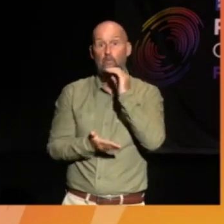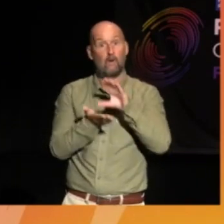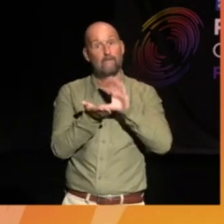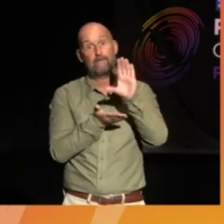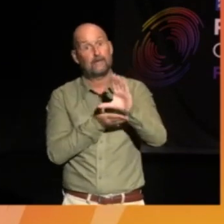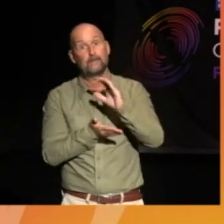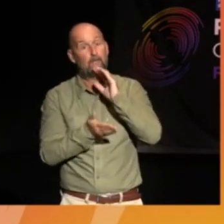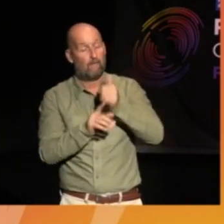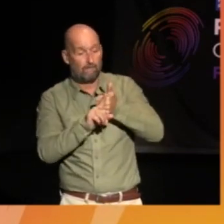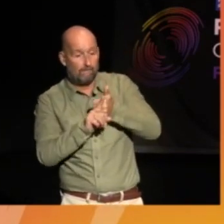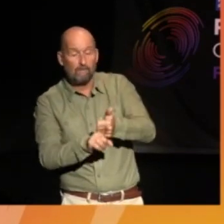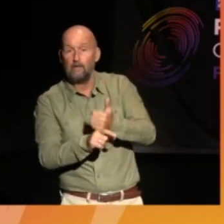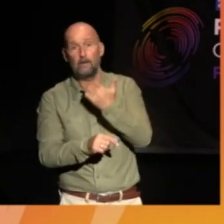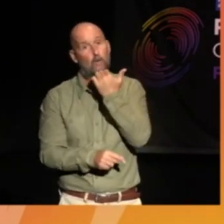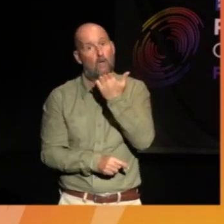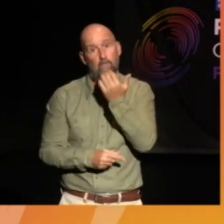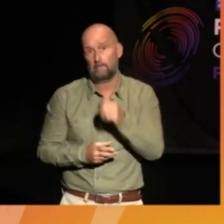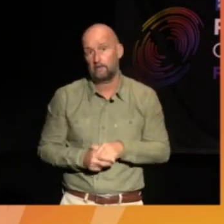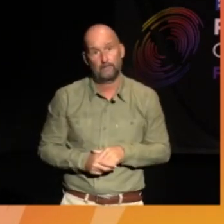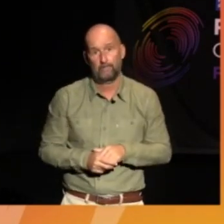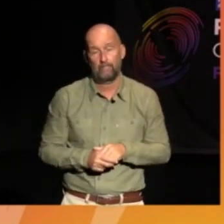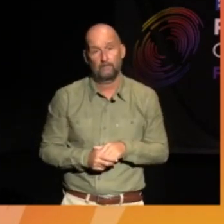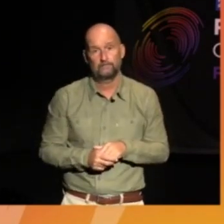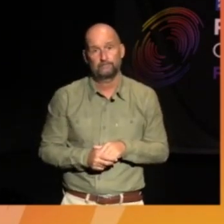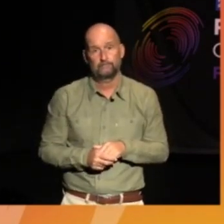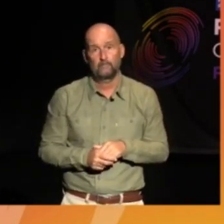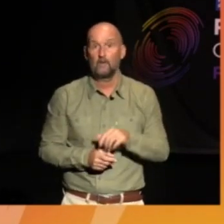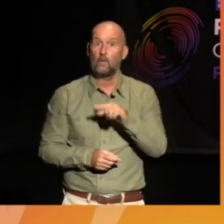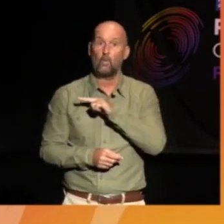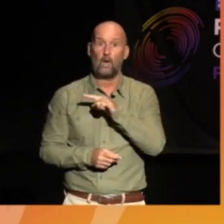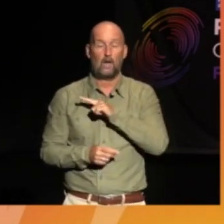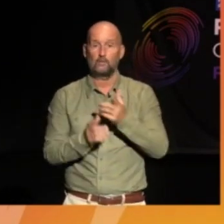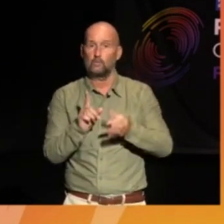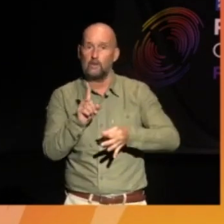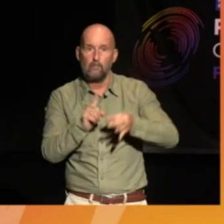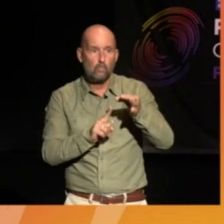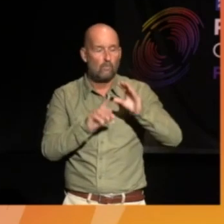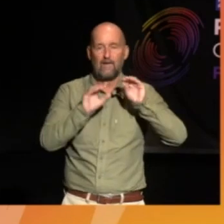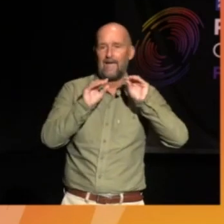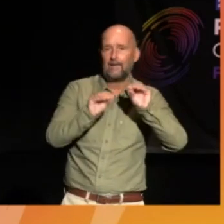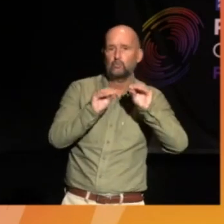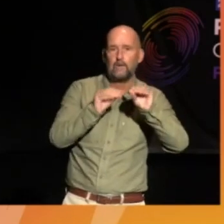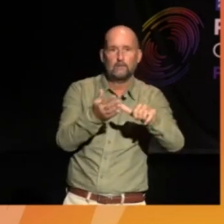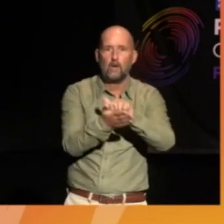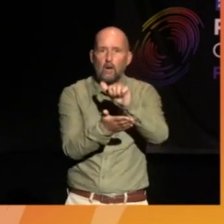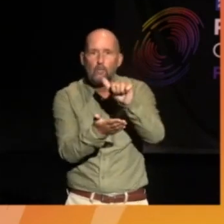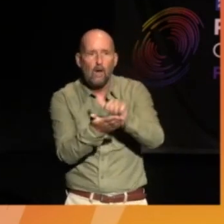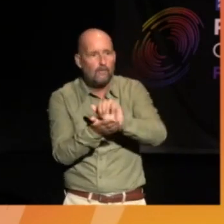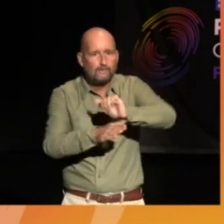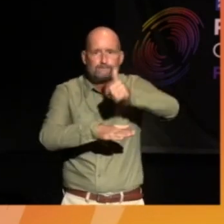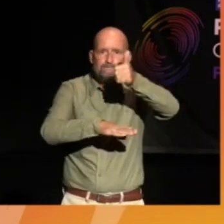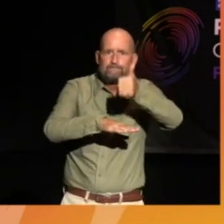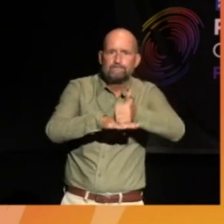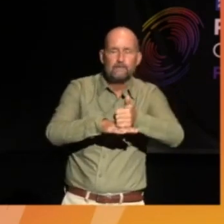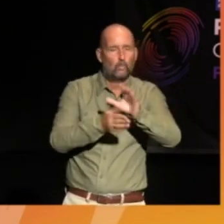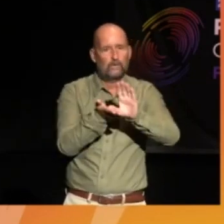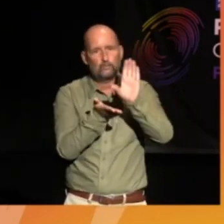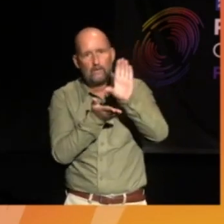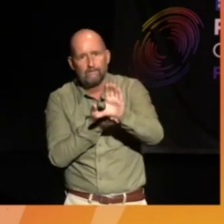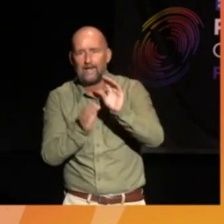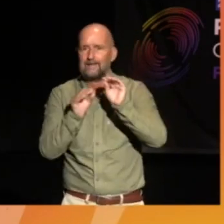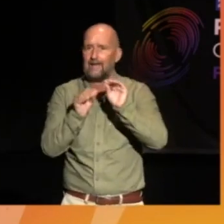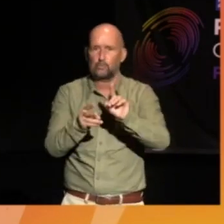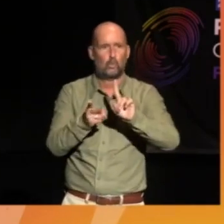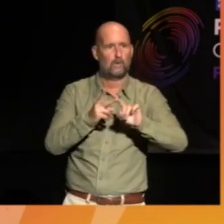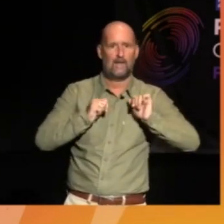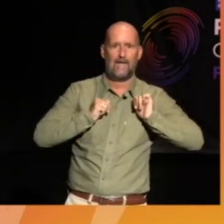have not been able to ensure education for our children properly. We did not invest on education,